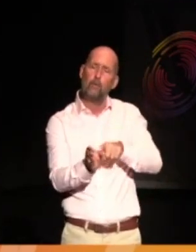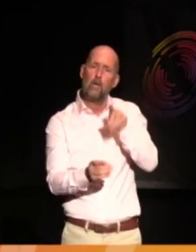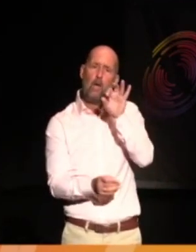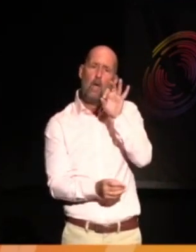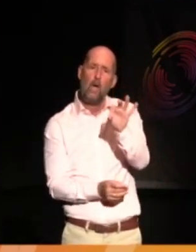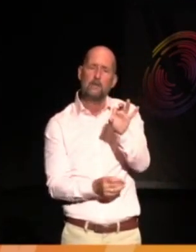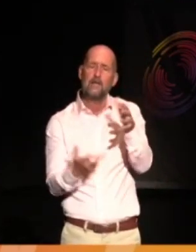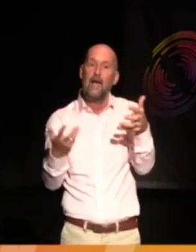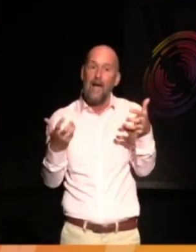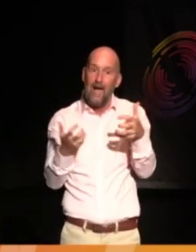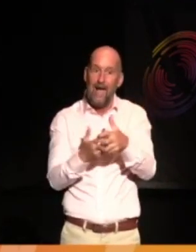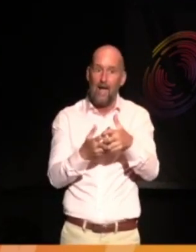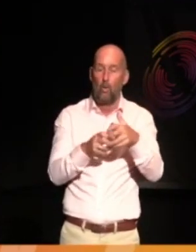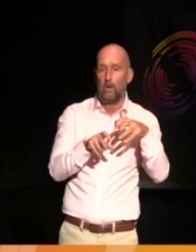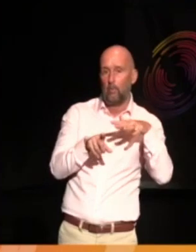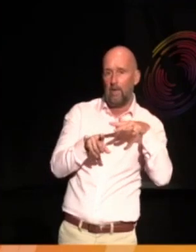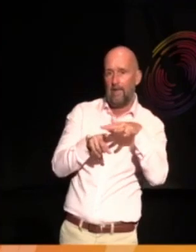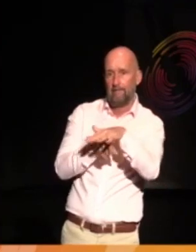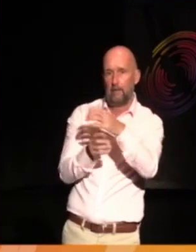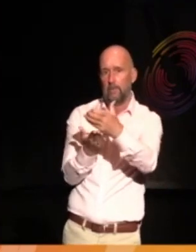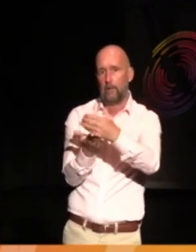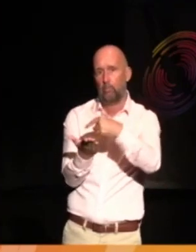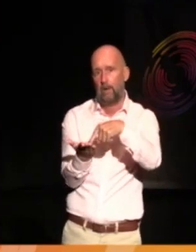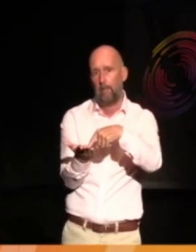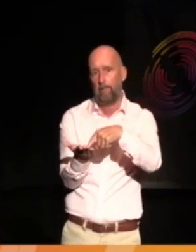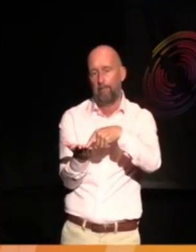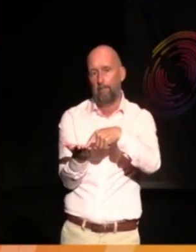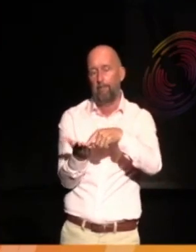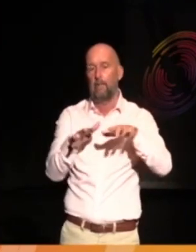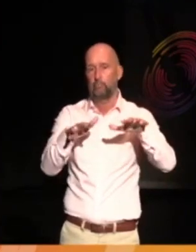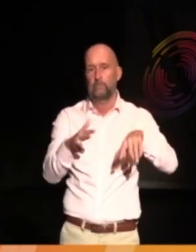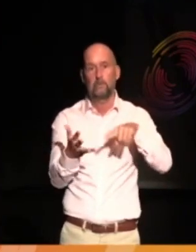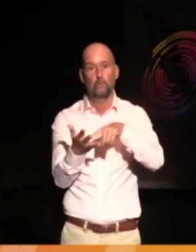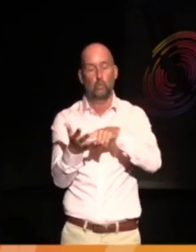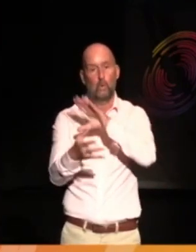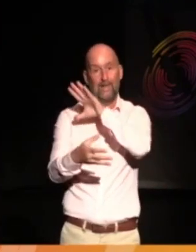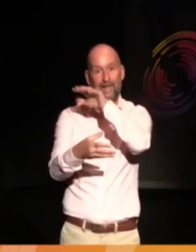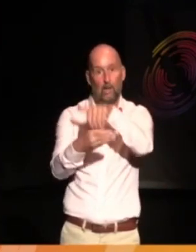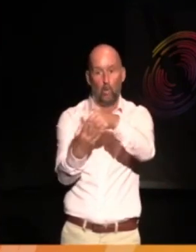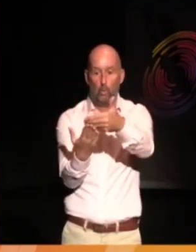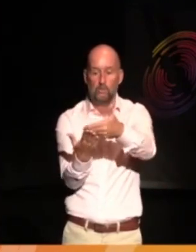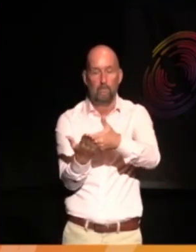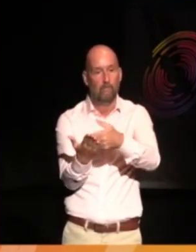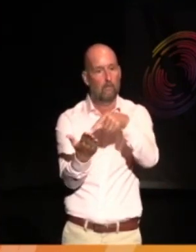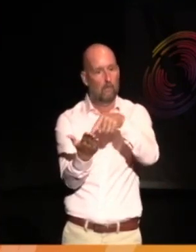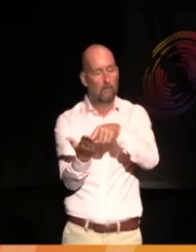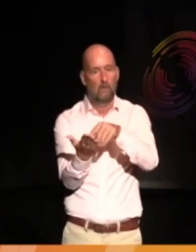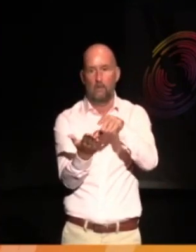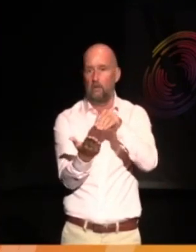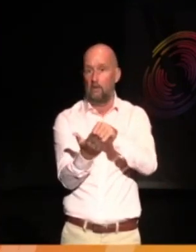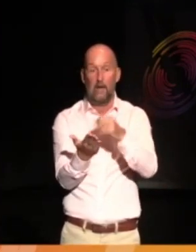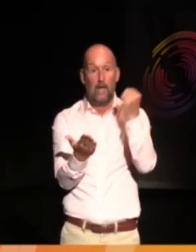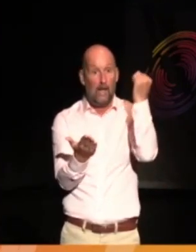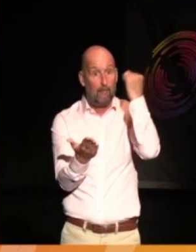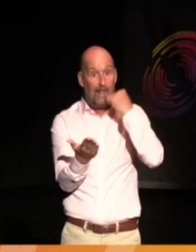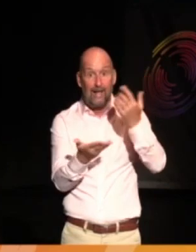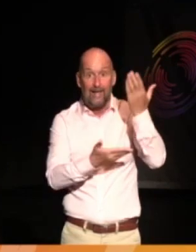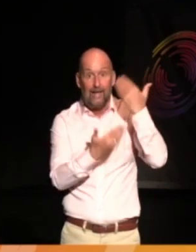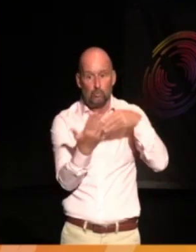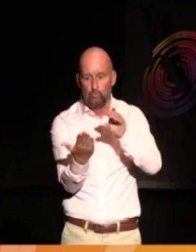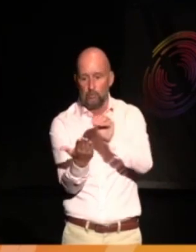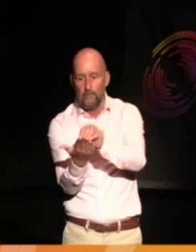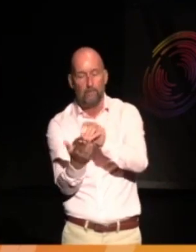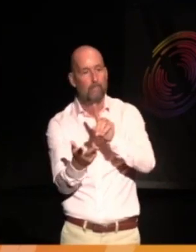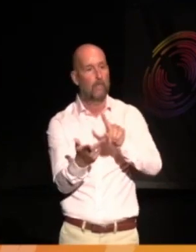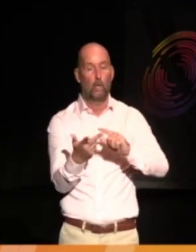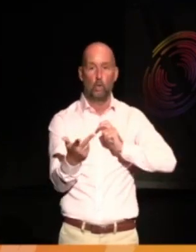influence the curriculum in this country to be more inclusive around issues like Black history and around